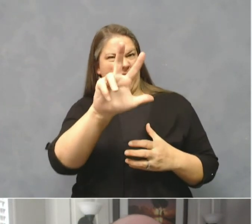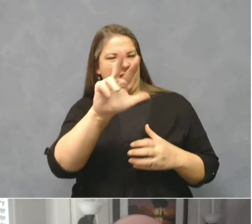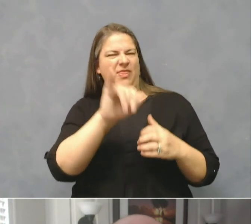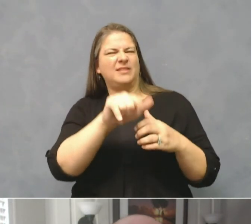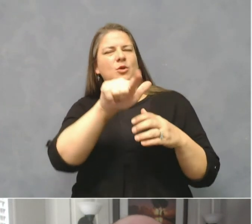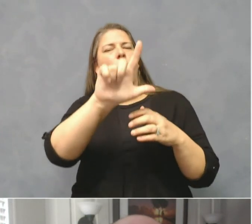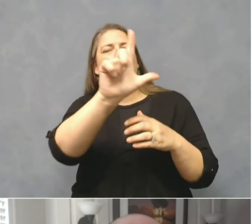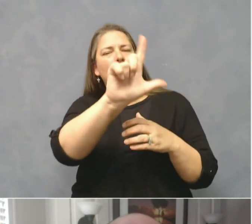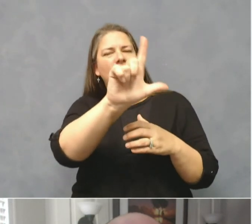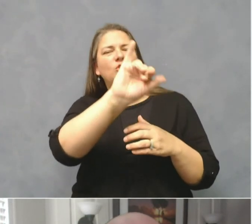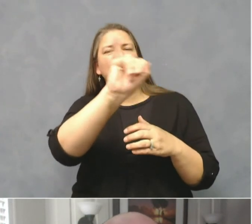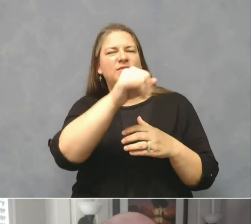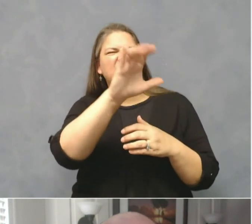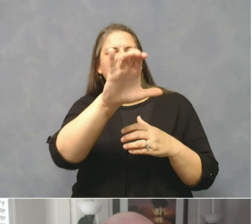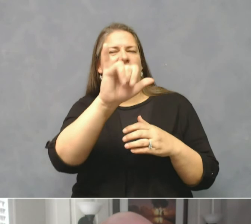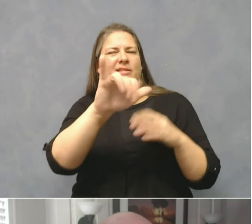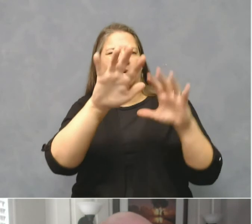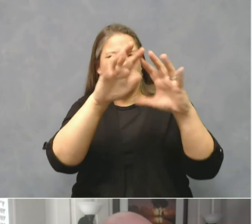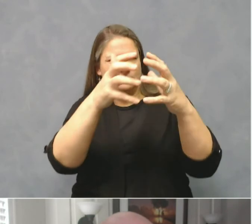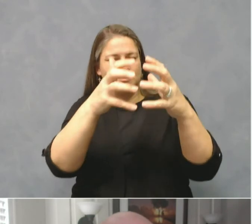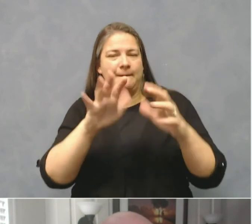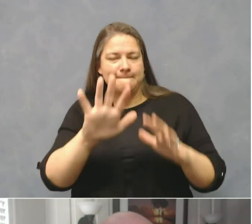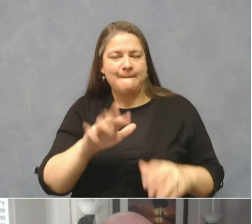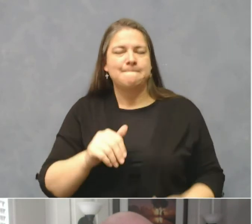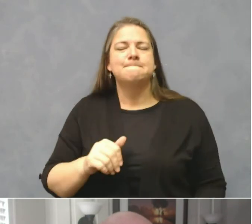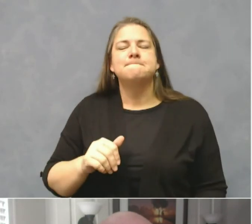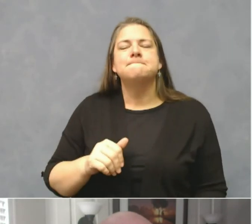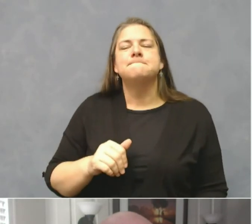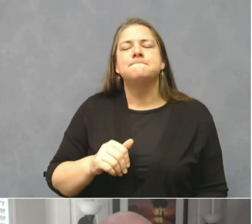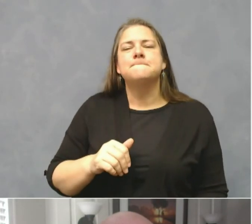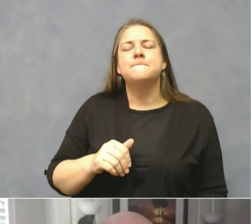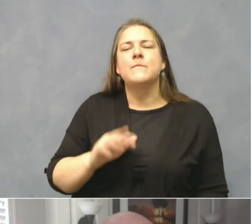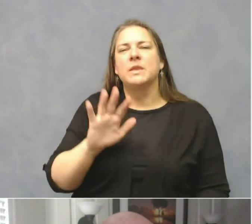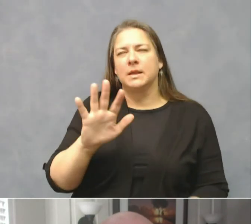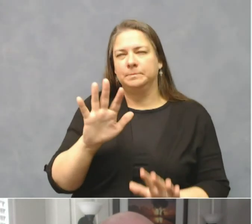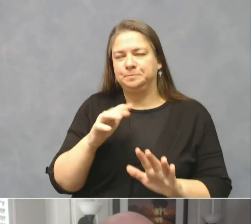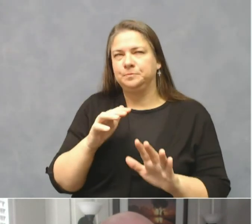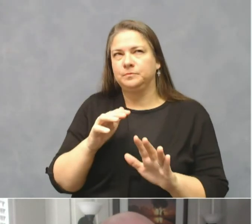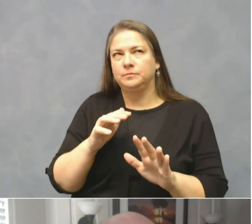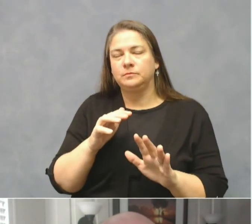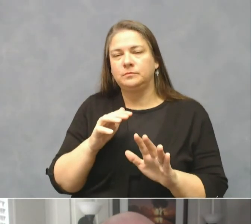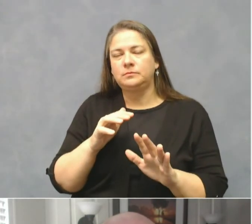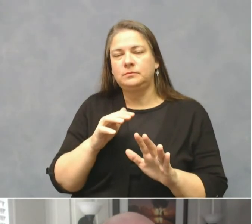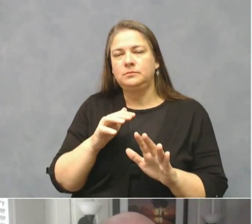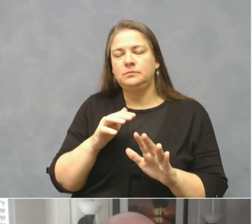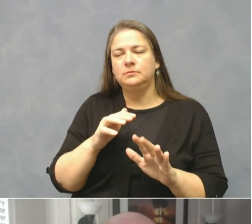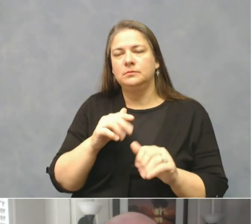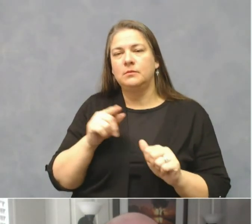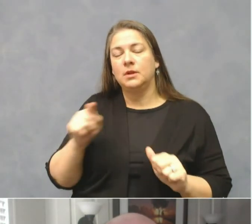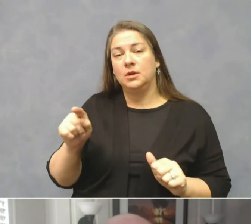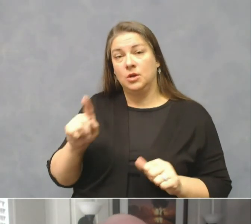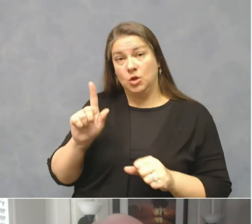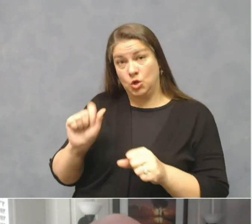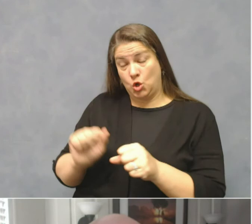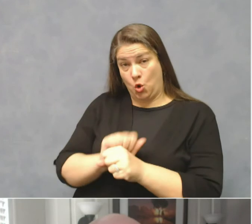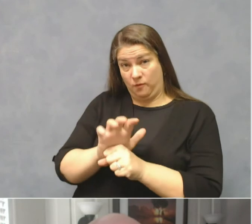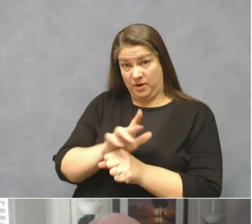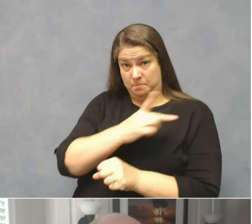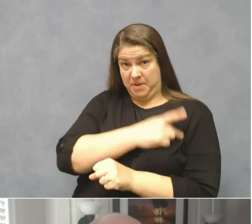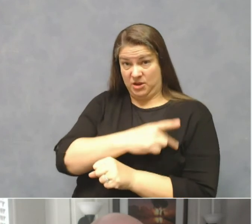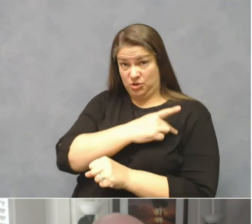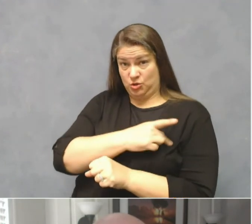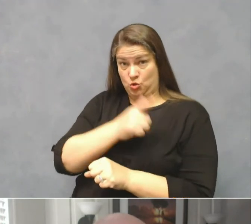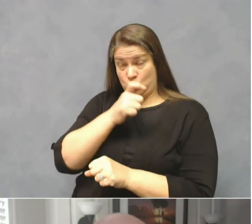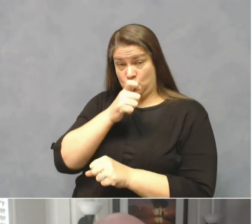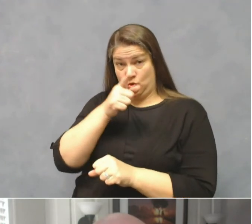Now, let me put this in perspective. The typical COVID patient who gets admitted in the Louisville area is